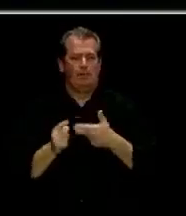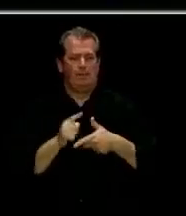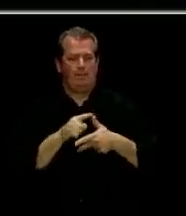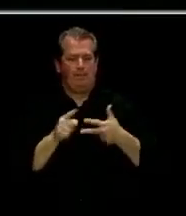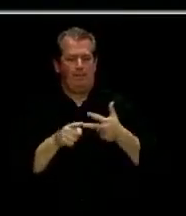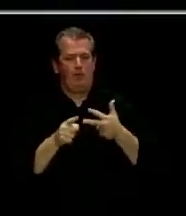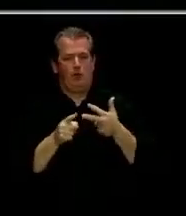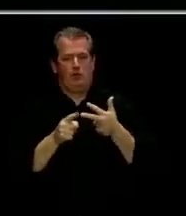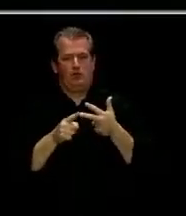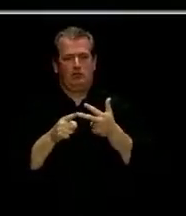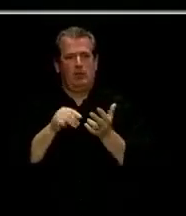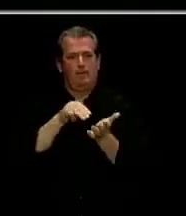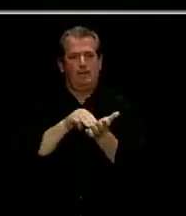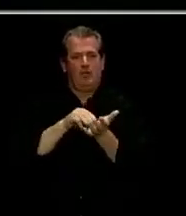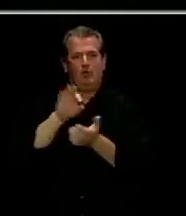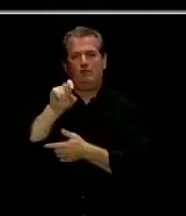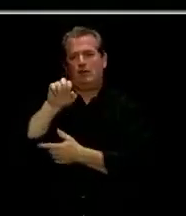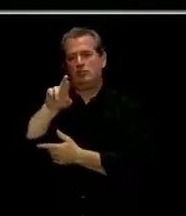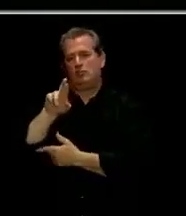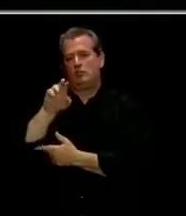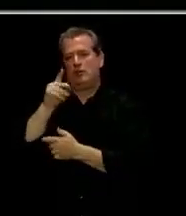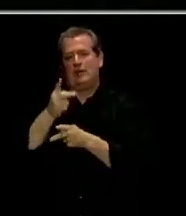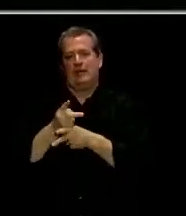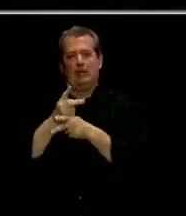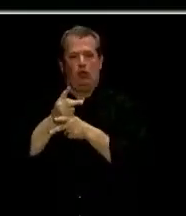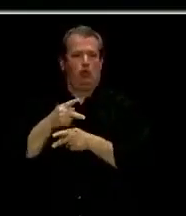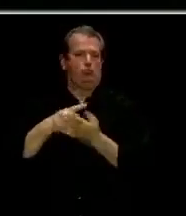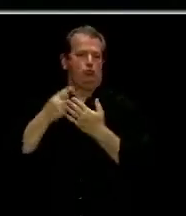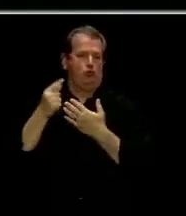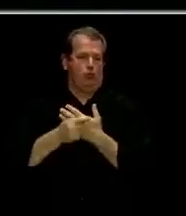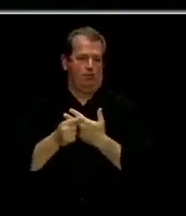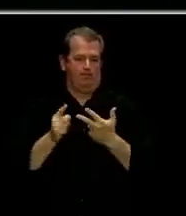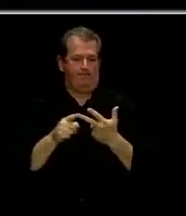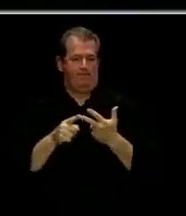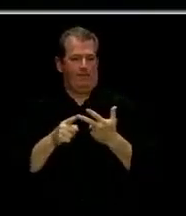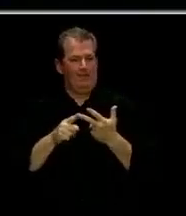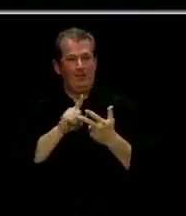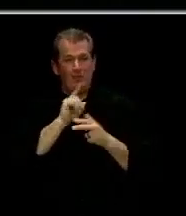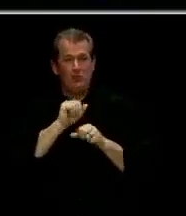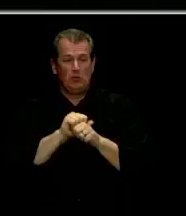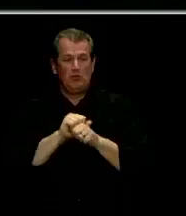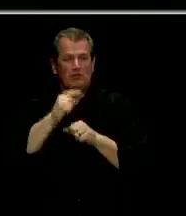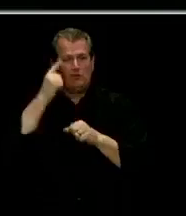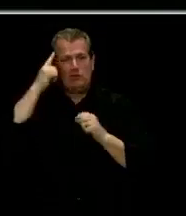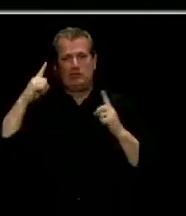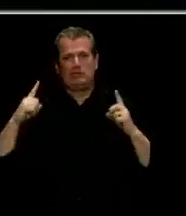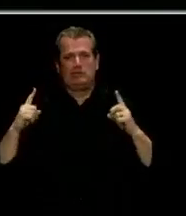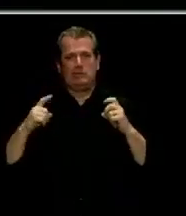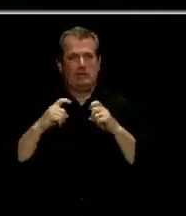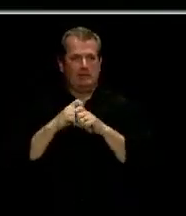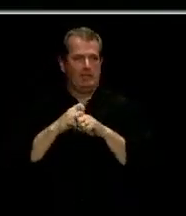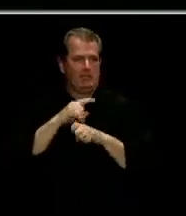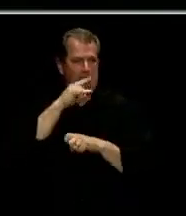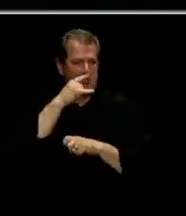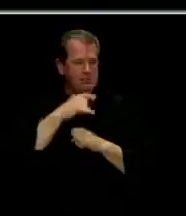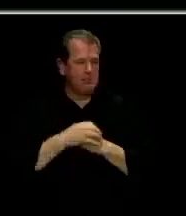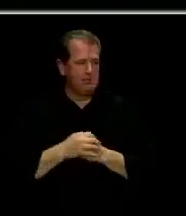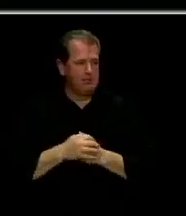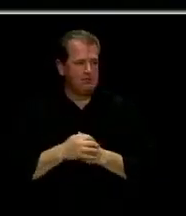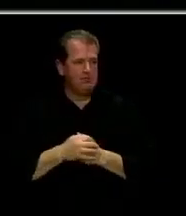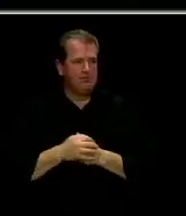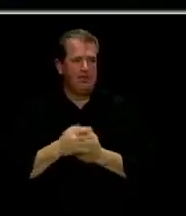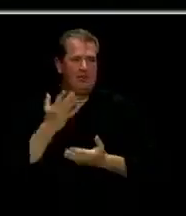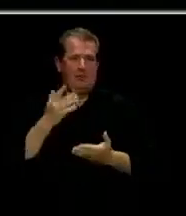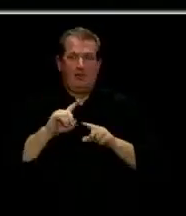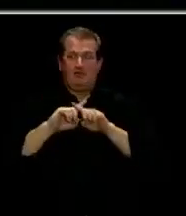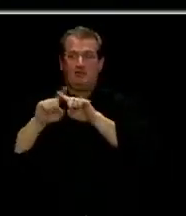our medical foster care program. So this is a program for really complex kids in terms of different